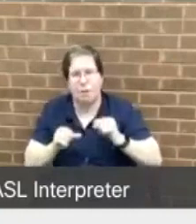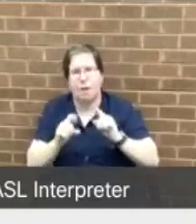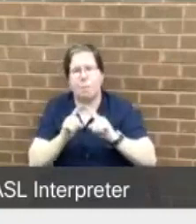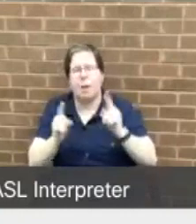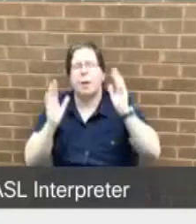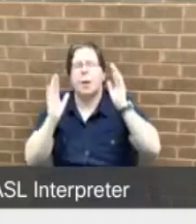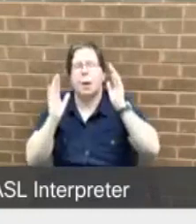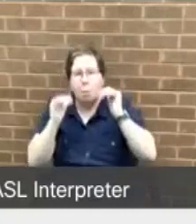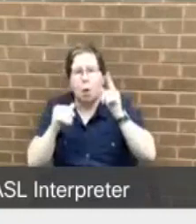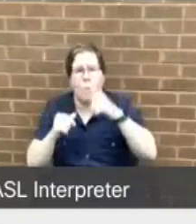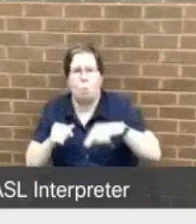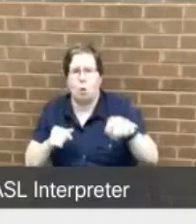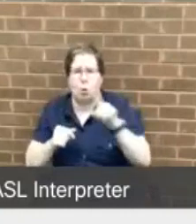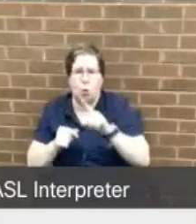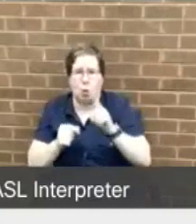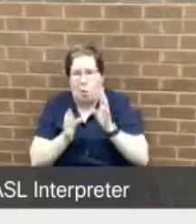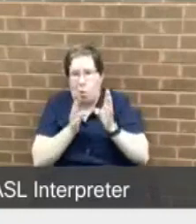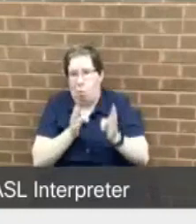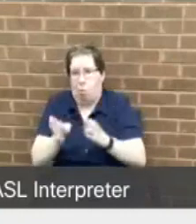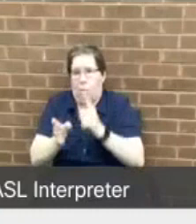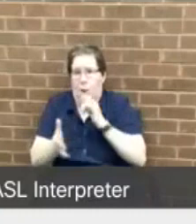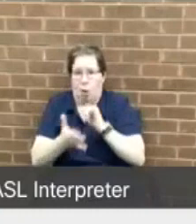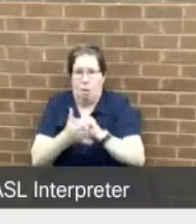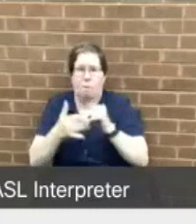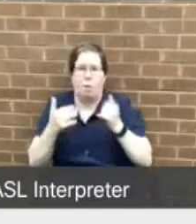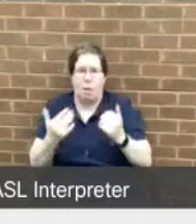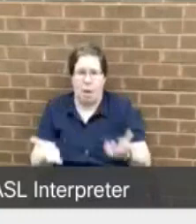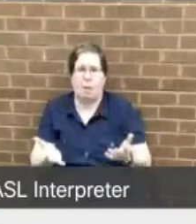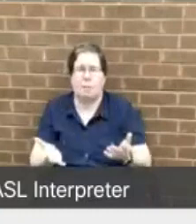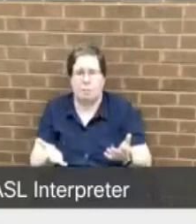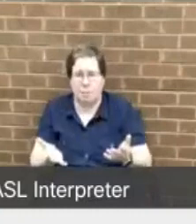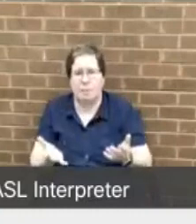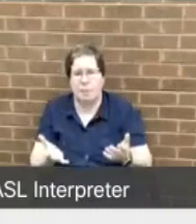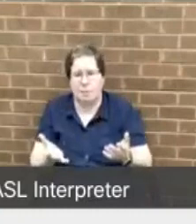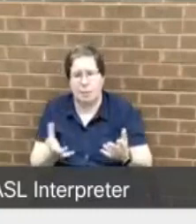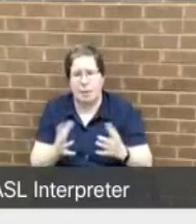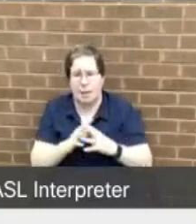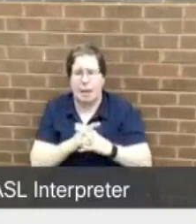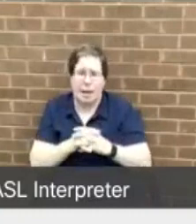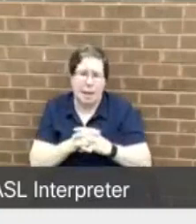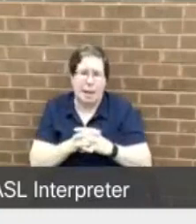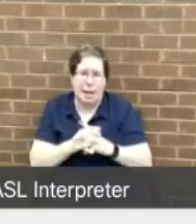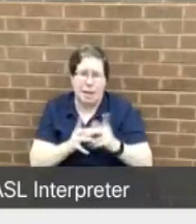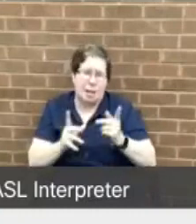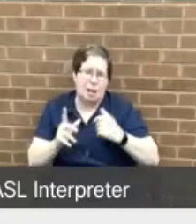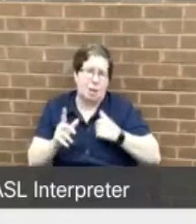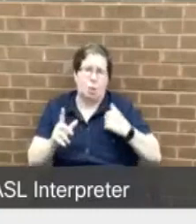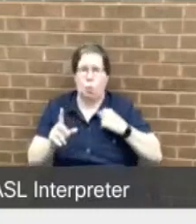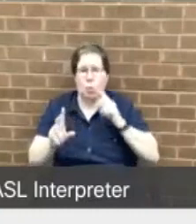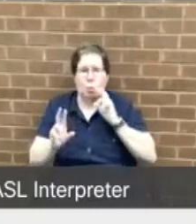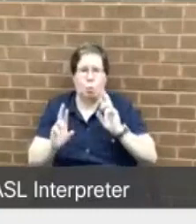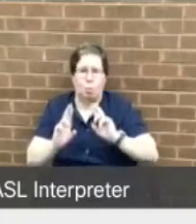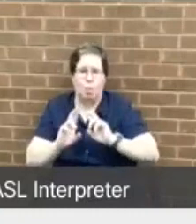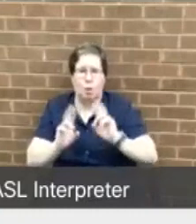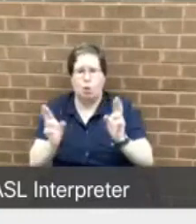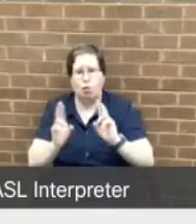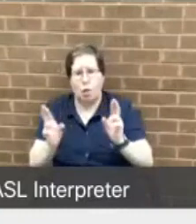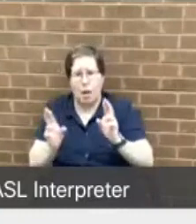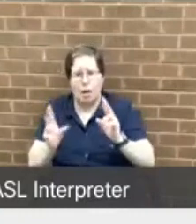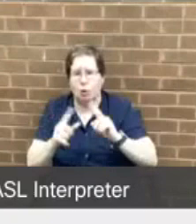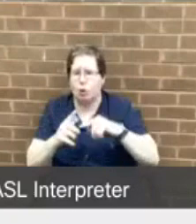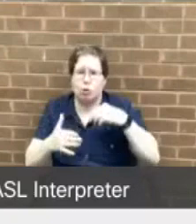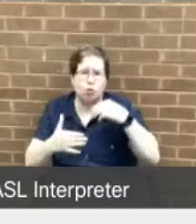you all are preparing for that and, you know, will be ready to hit the ground running in